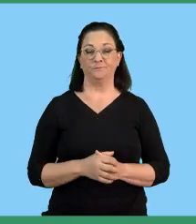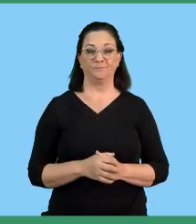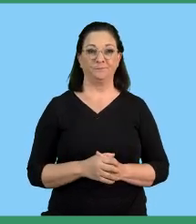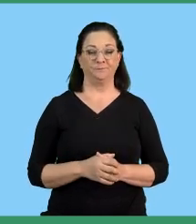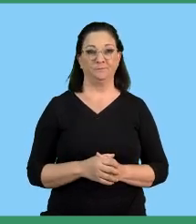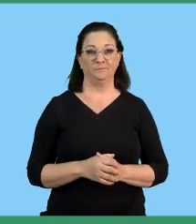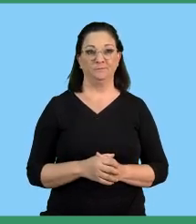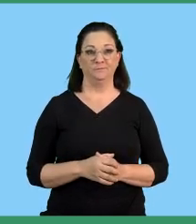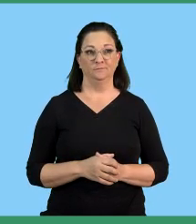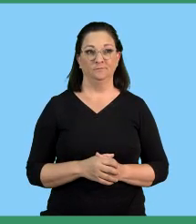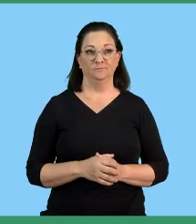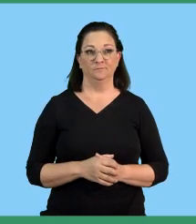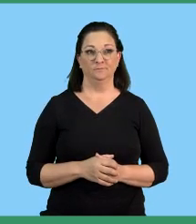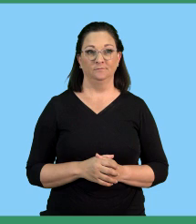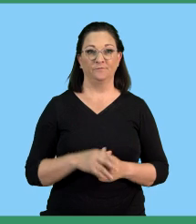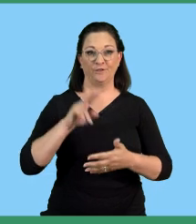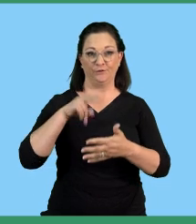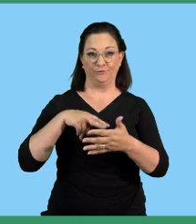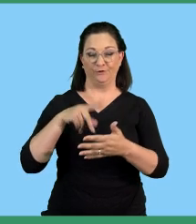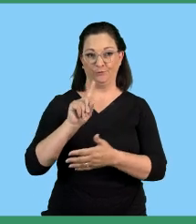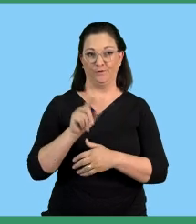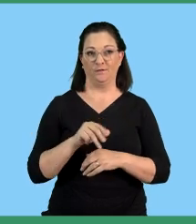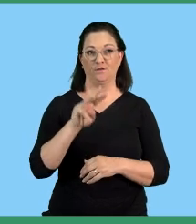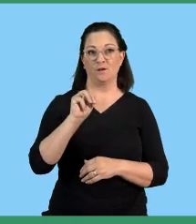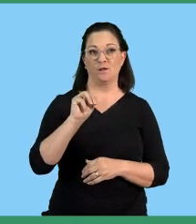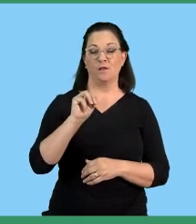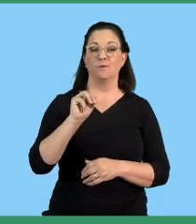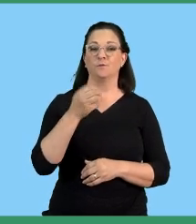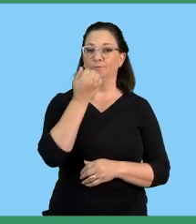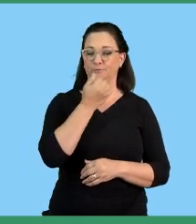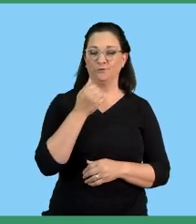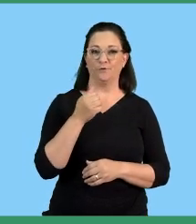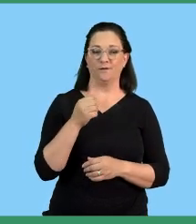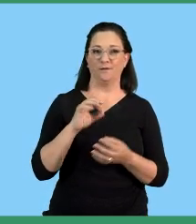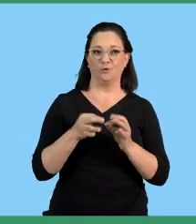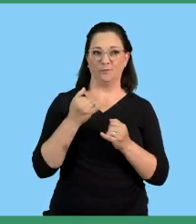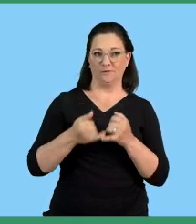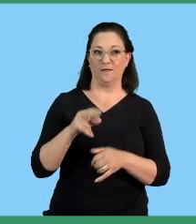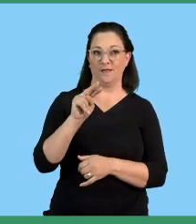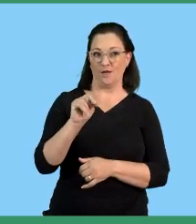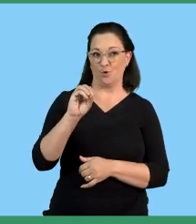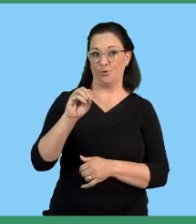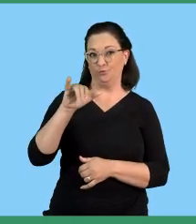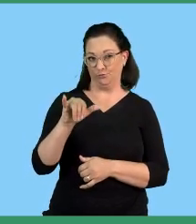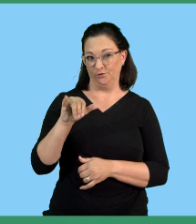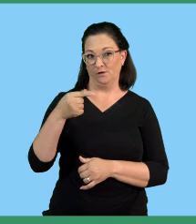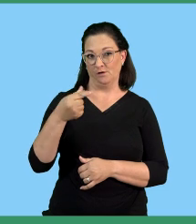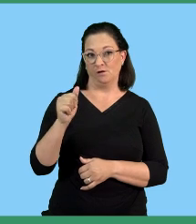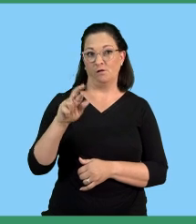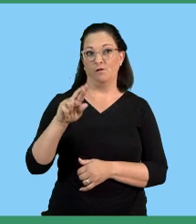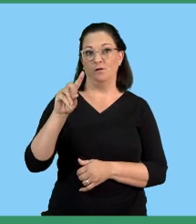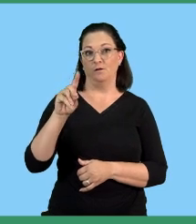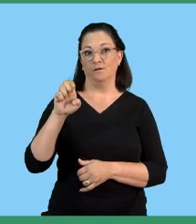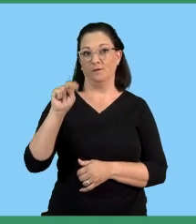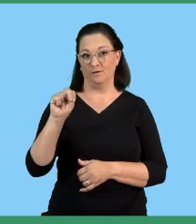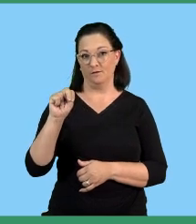that follow. Right, let's read the scenario. It says Noi Garden Services, which is NGS.